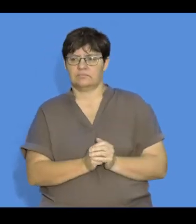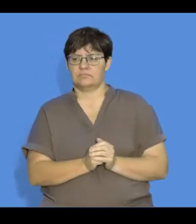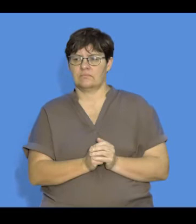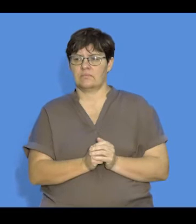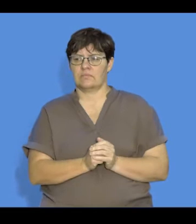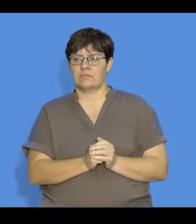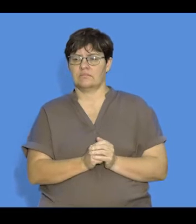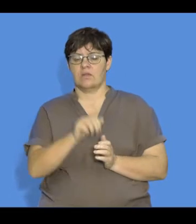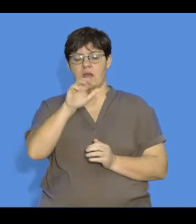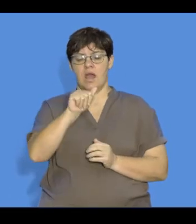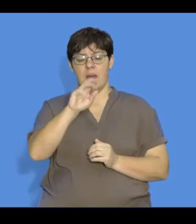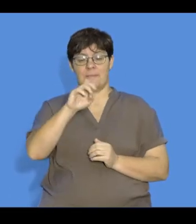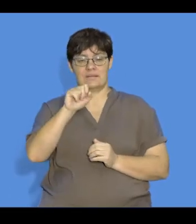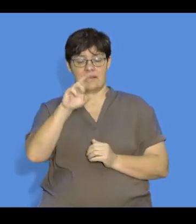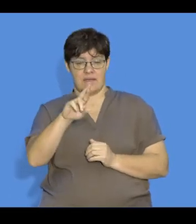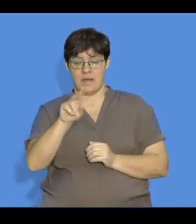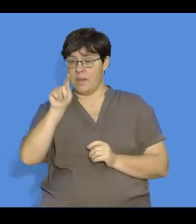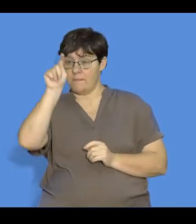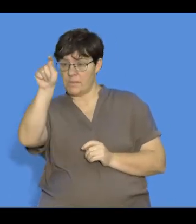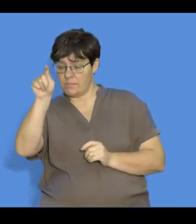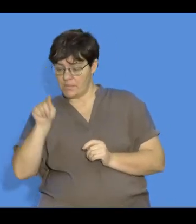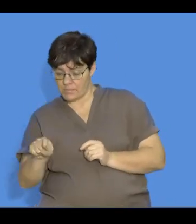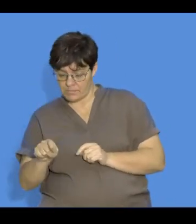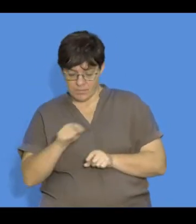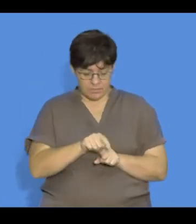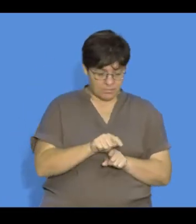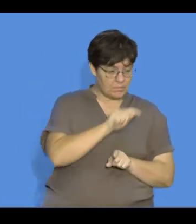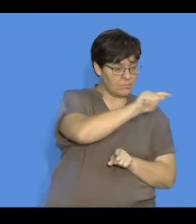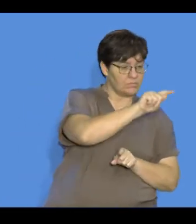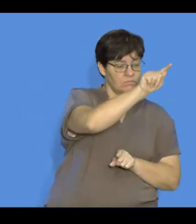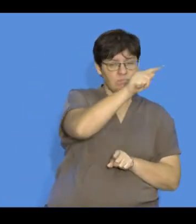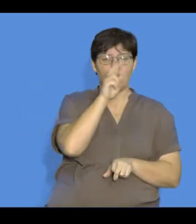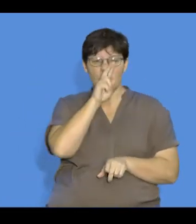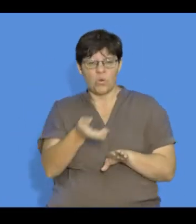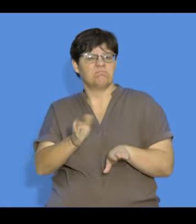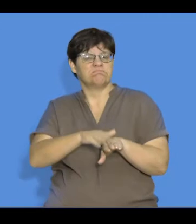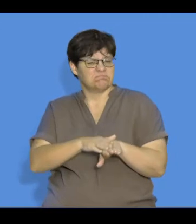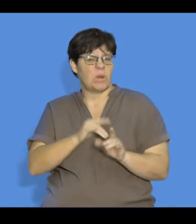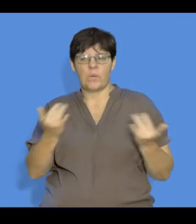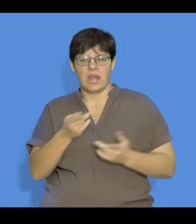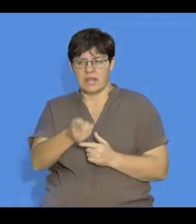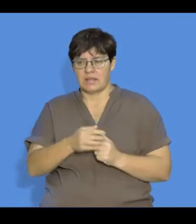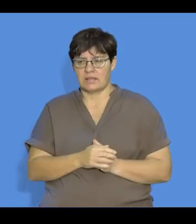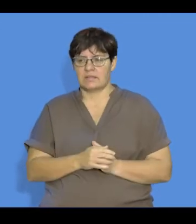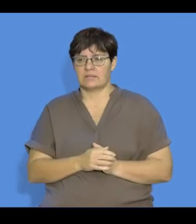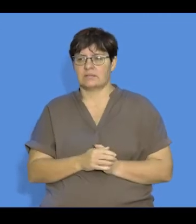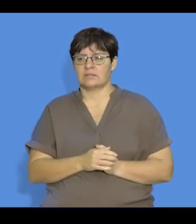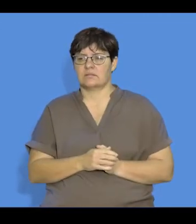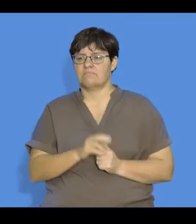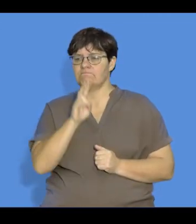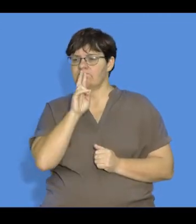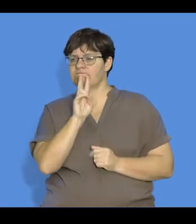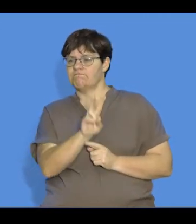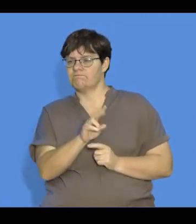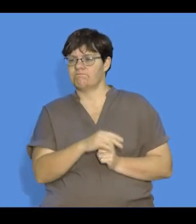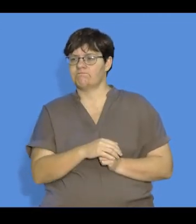connect ammeters at different points in this single path for which current can actually flow, we are